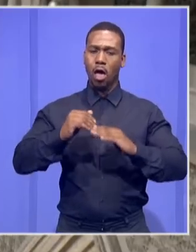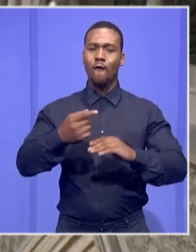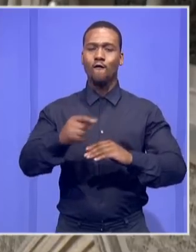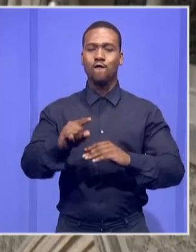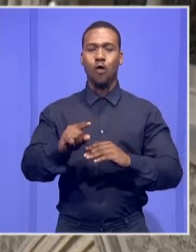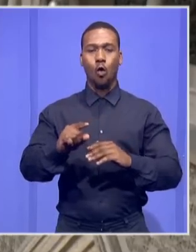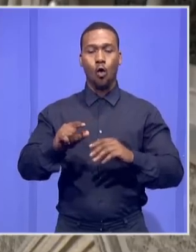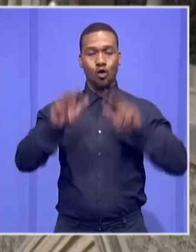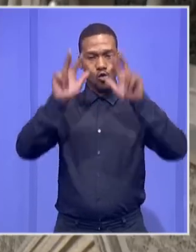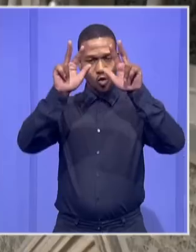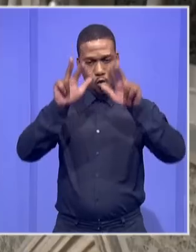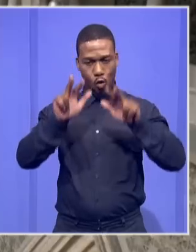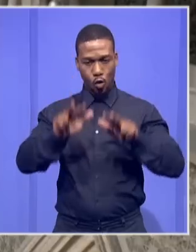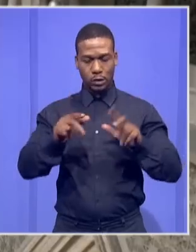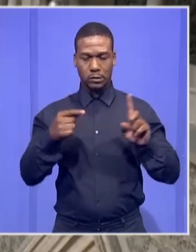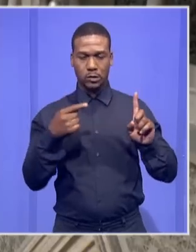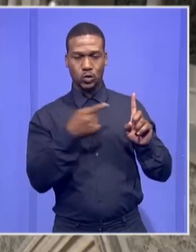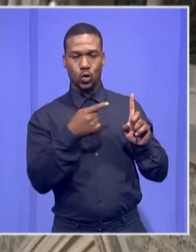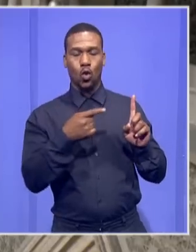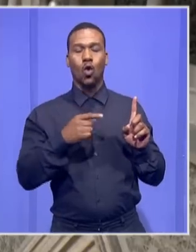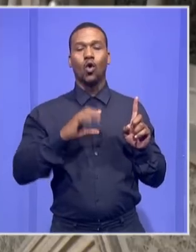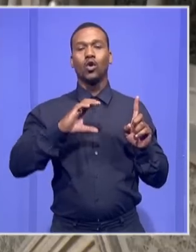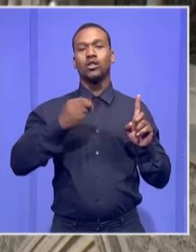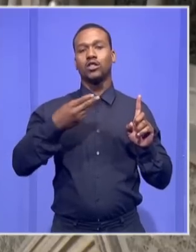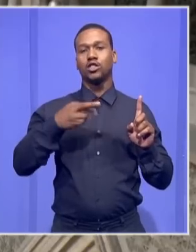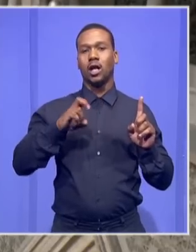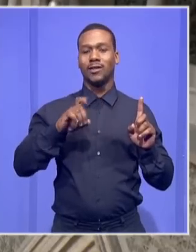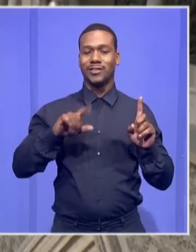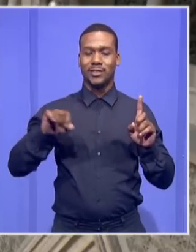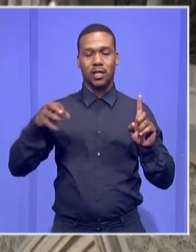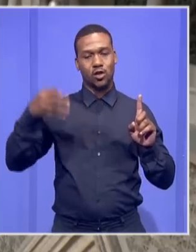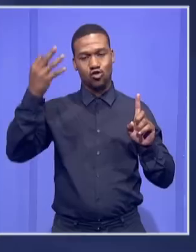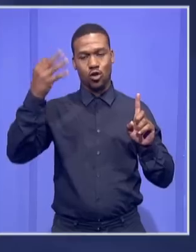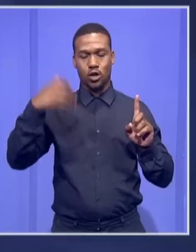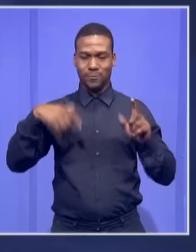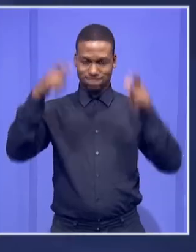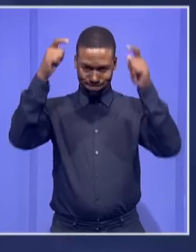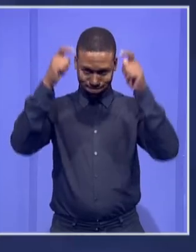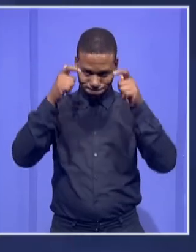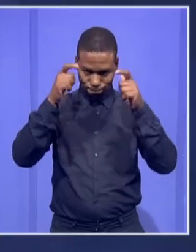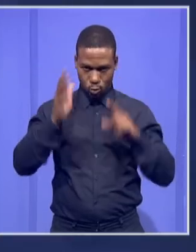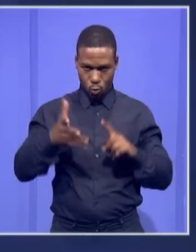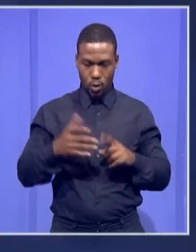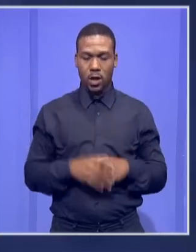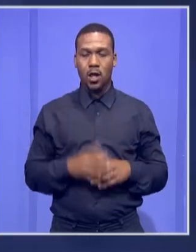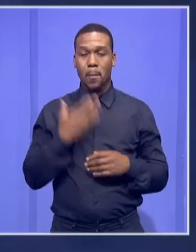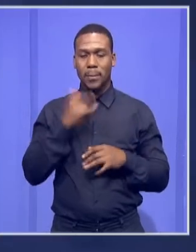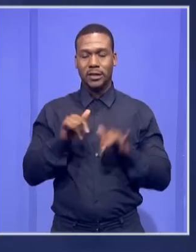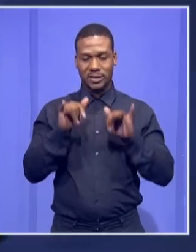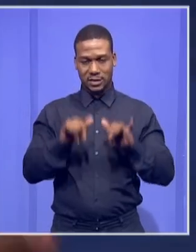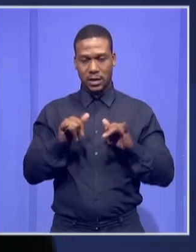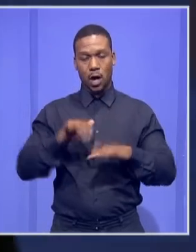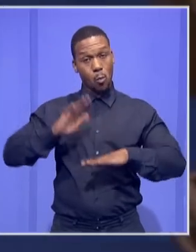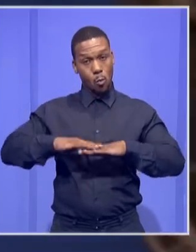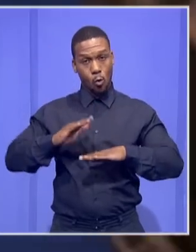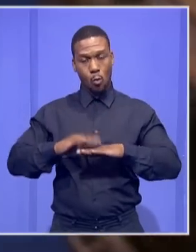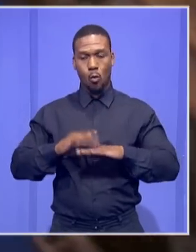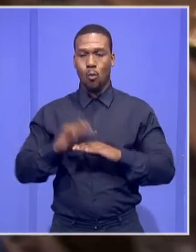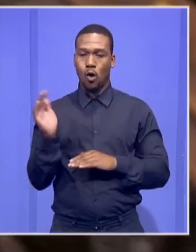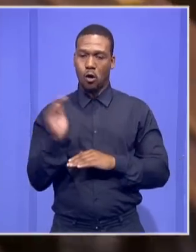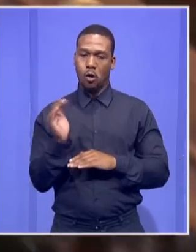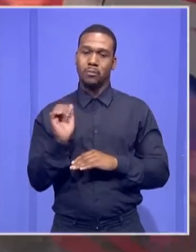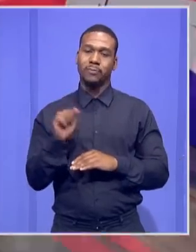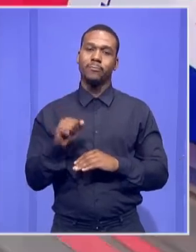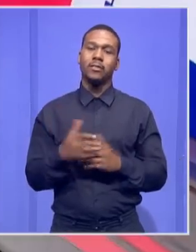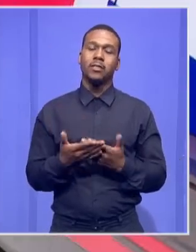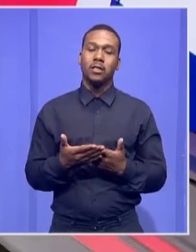Charles III. King Charles III is set to take place. And, of course, stay with us. We will show you that live here on SABC News. So looking very,